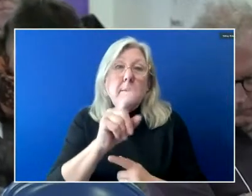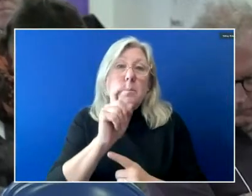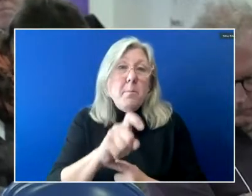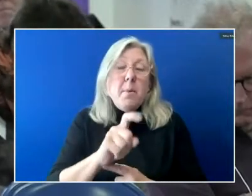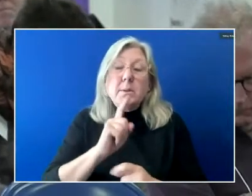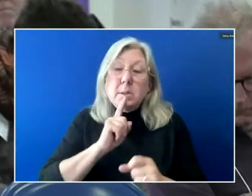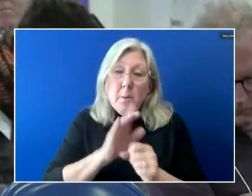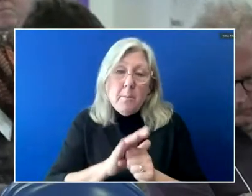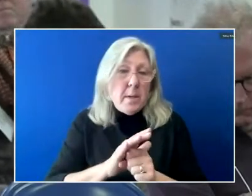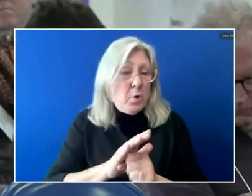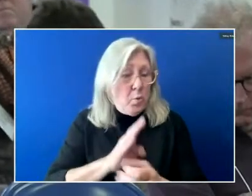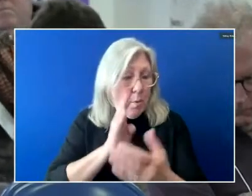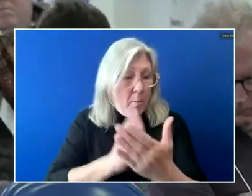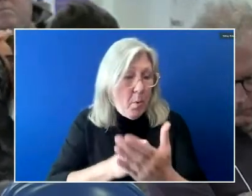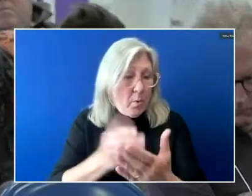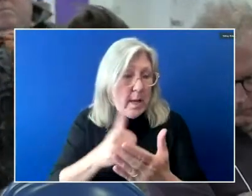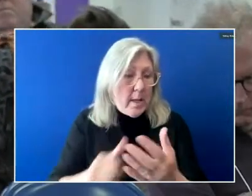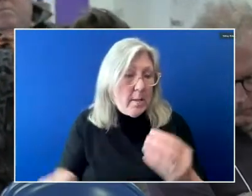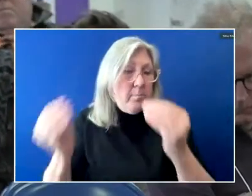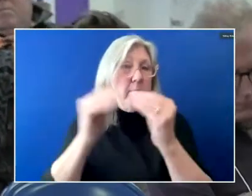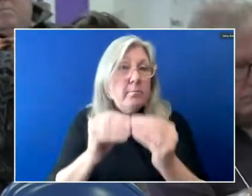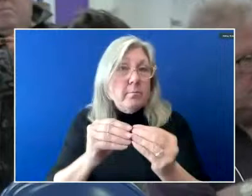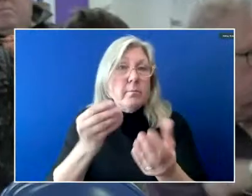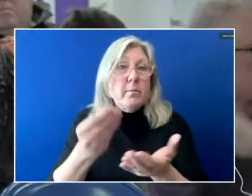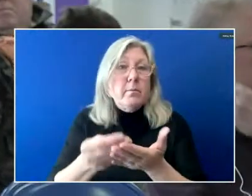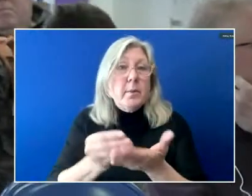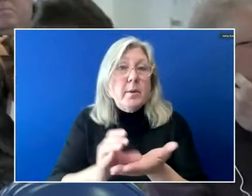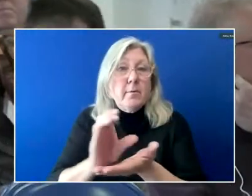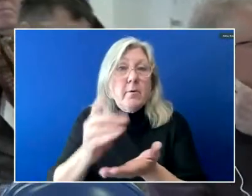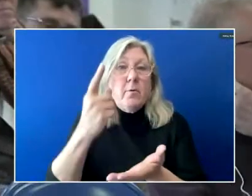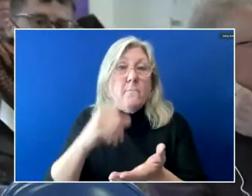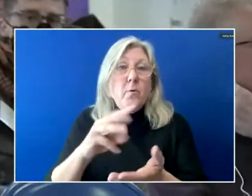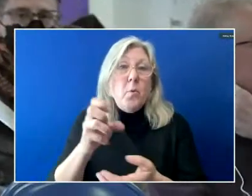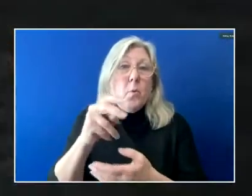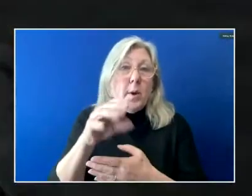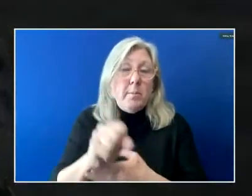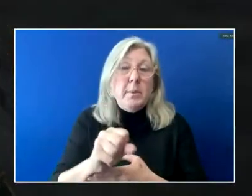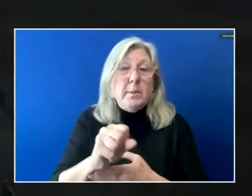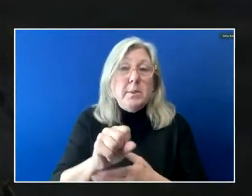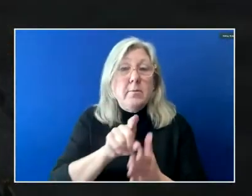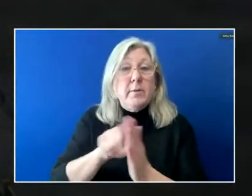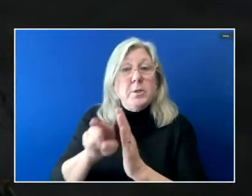additional funds for weapons for the genocidal war in Gaza thank